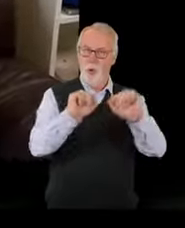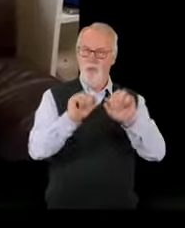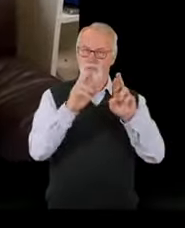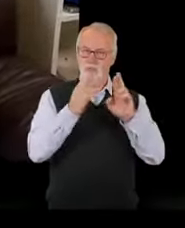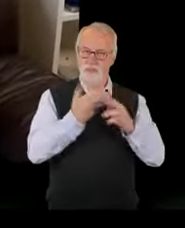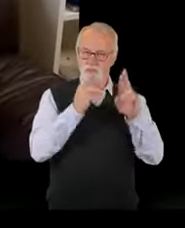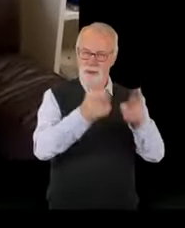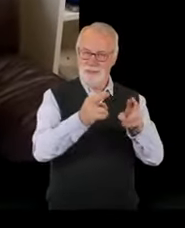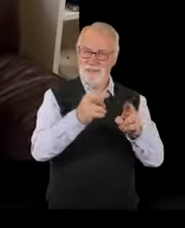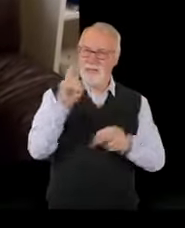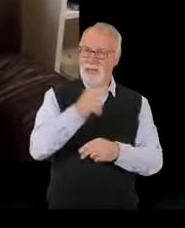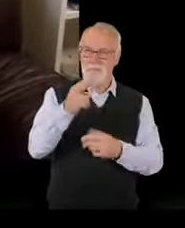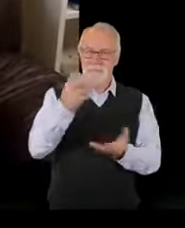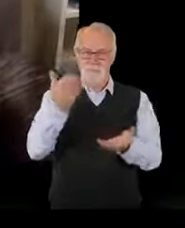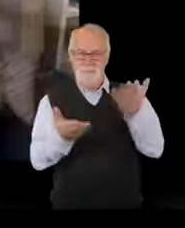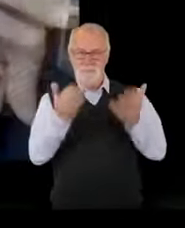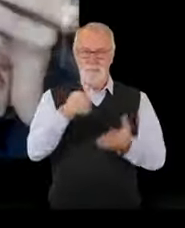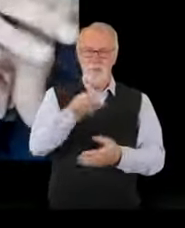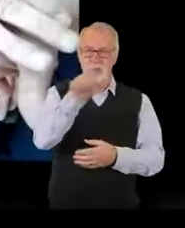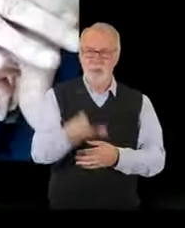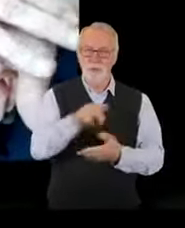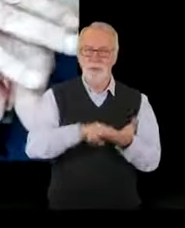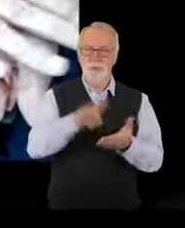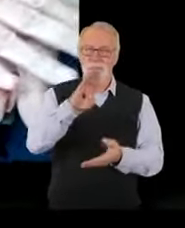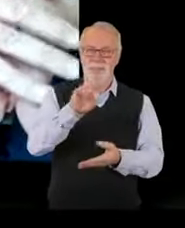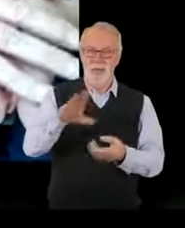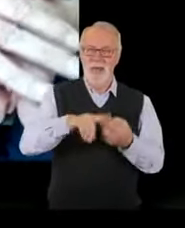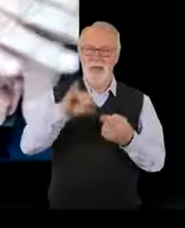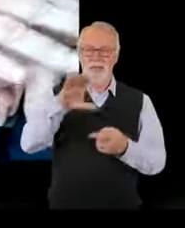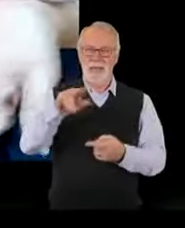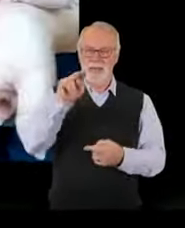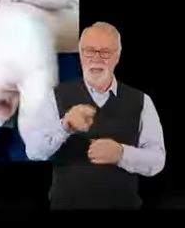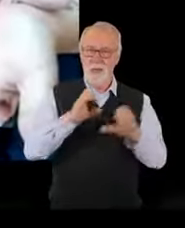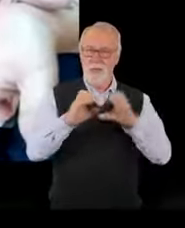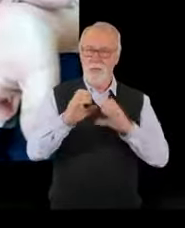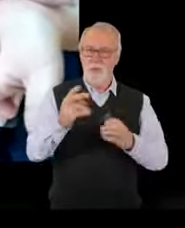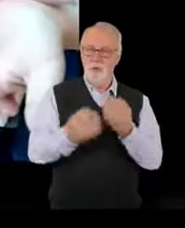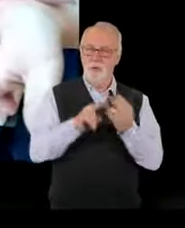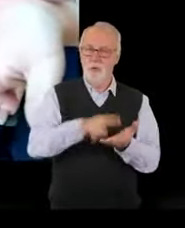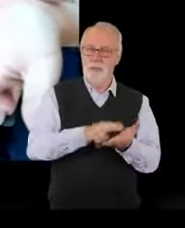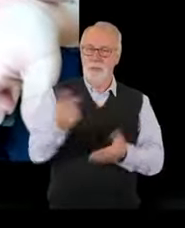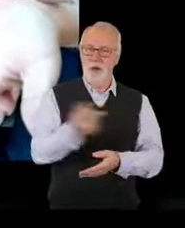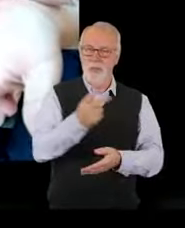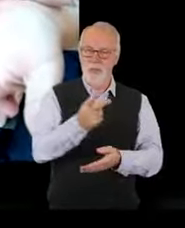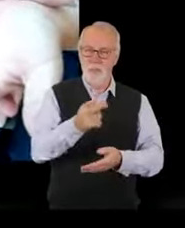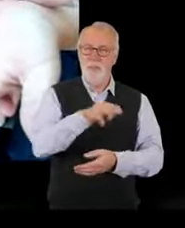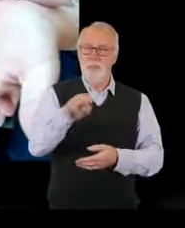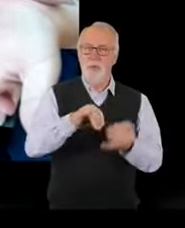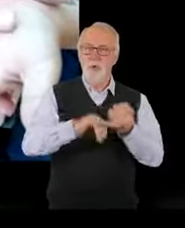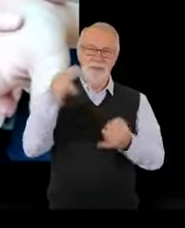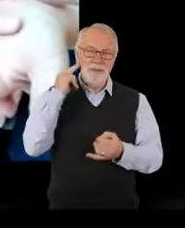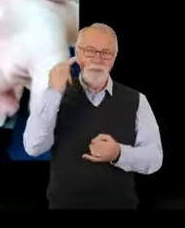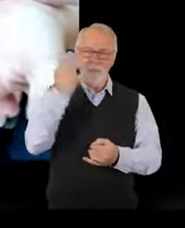can communicate in both. People who are deaf blind may require specialist sign language